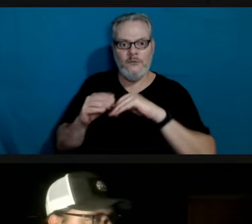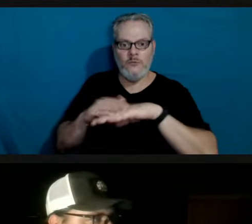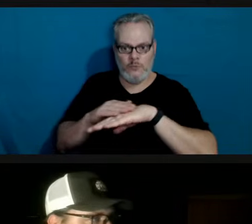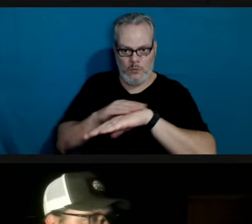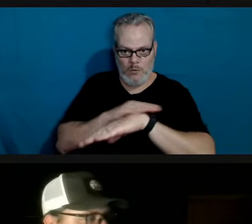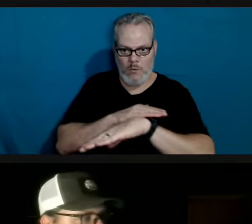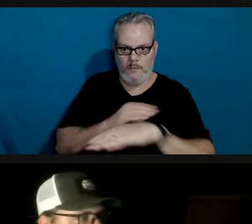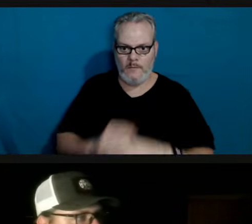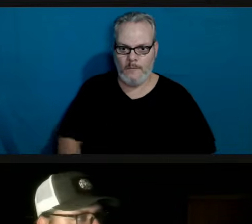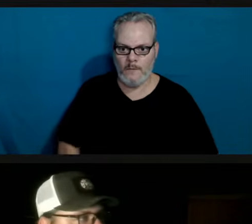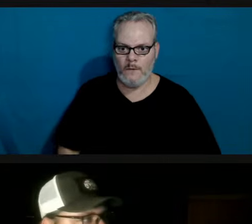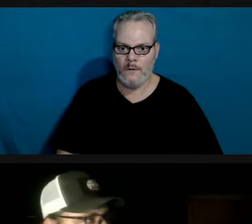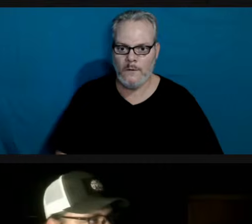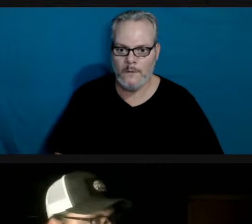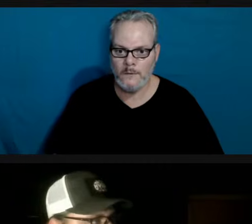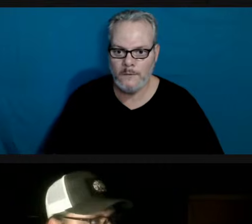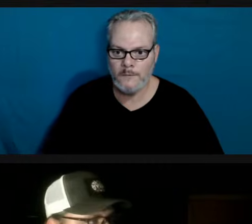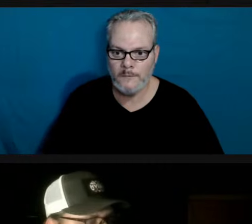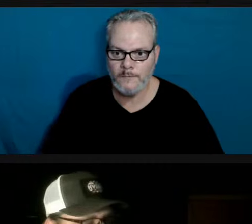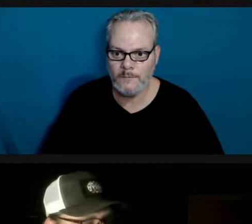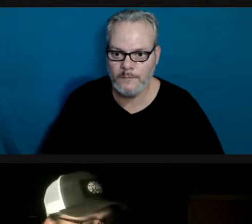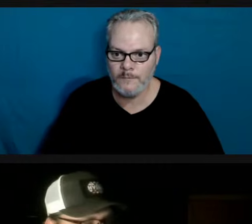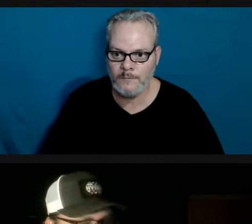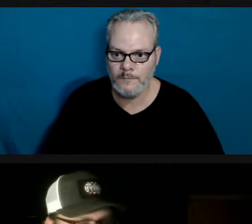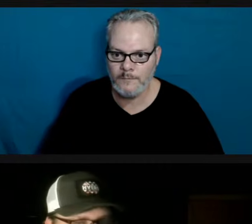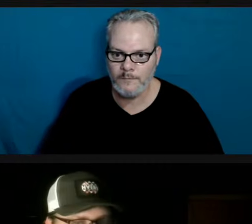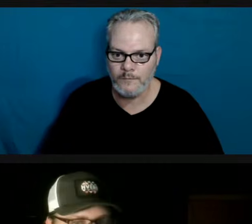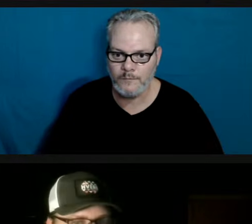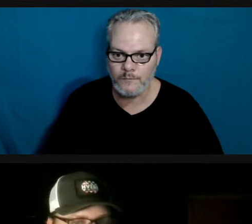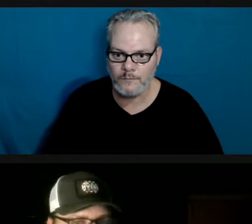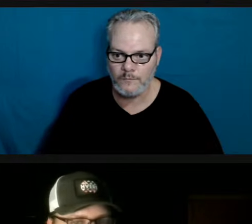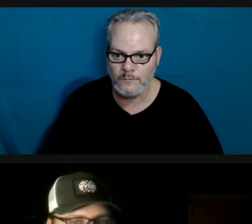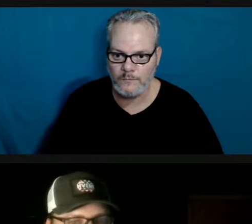to just highlight really quickly one of our,